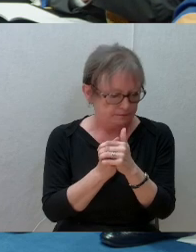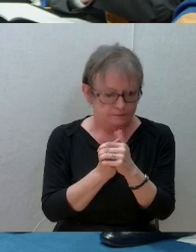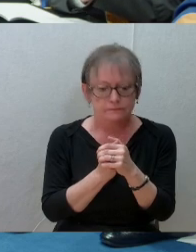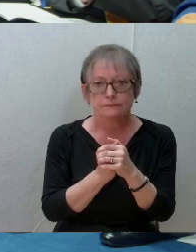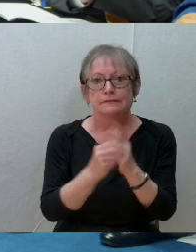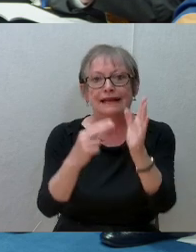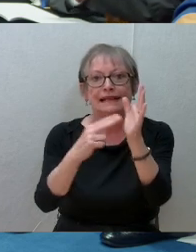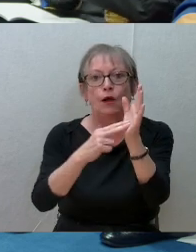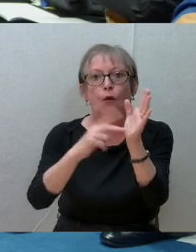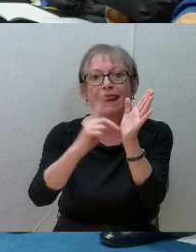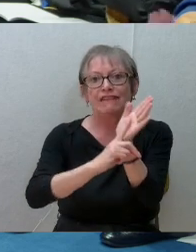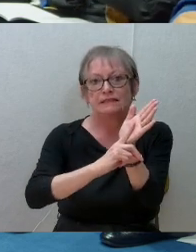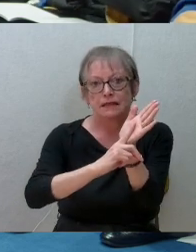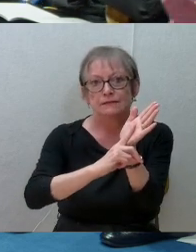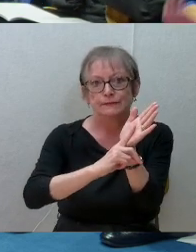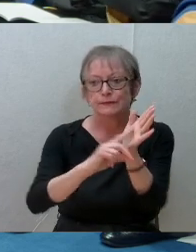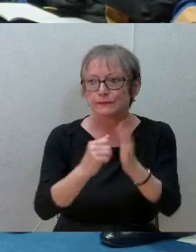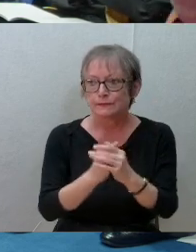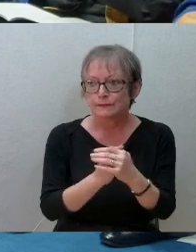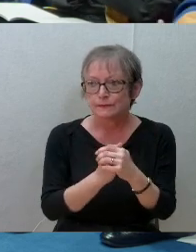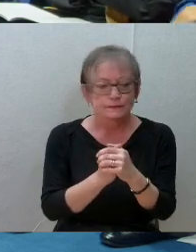Nicole Livingston.